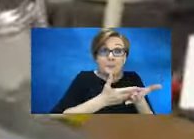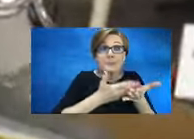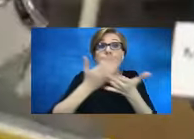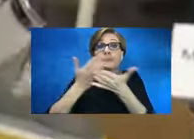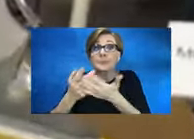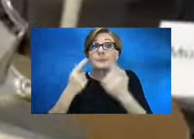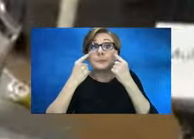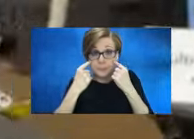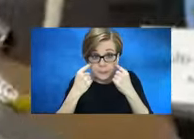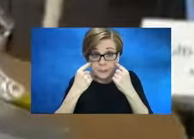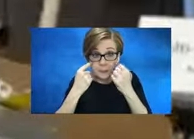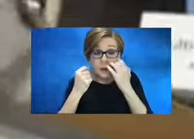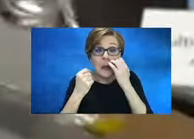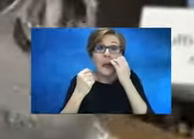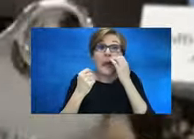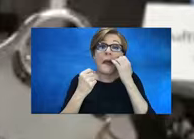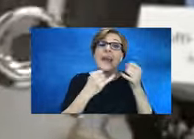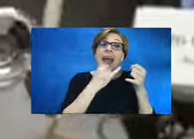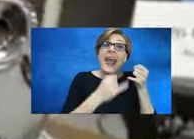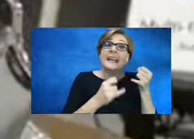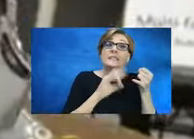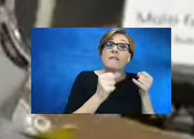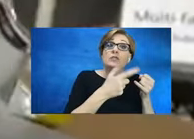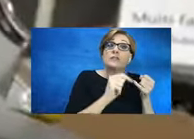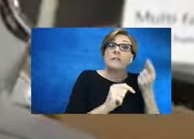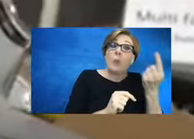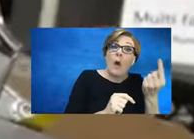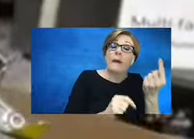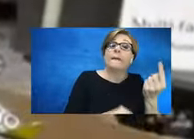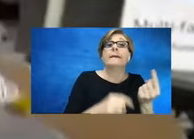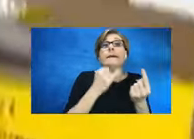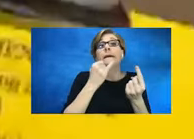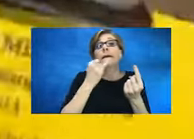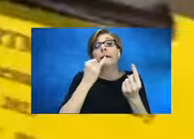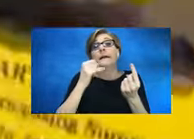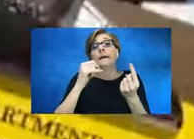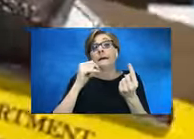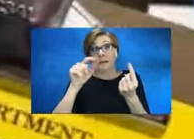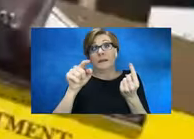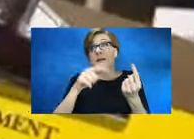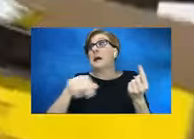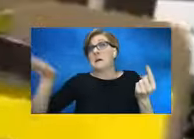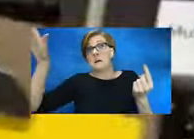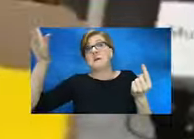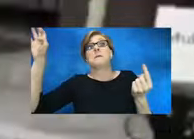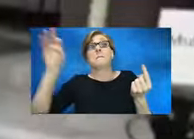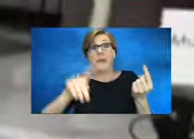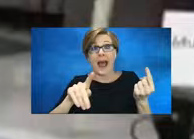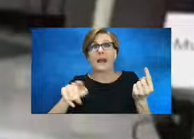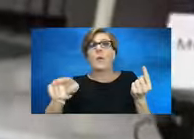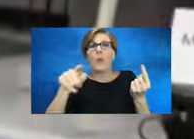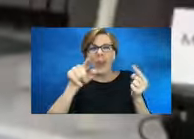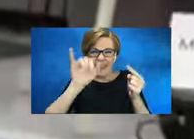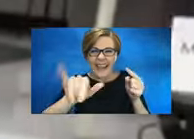the end of shift one, the first tabulator, the starting number on that first tabulator for that afternoon shift. And we'd